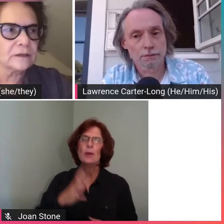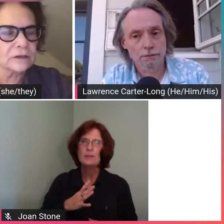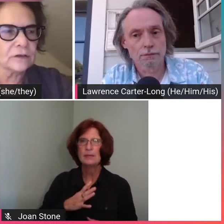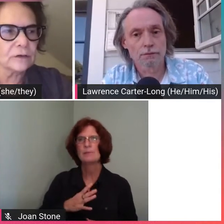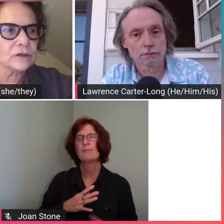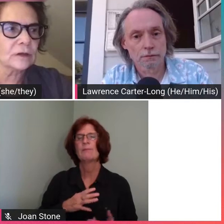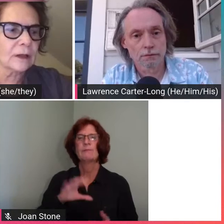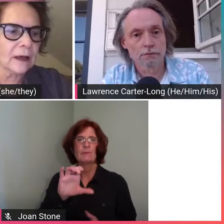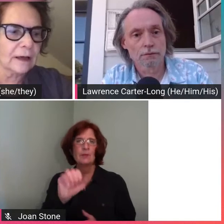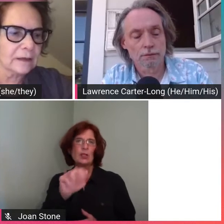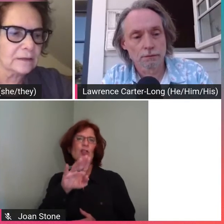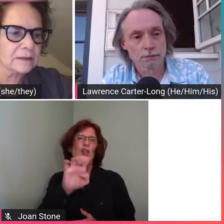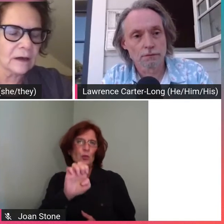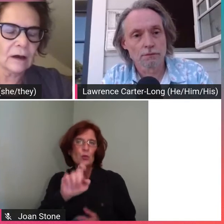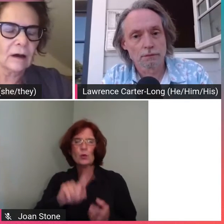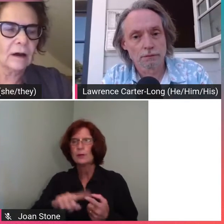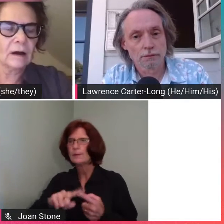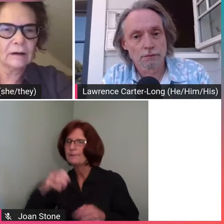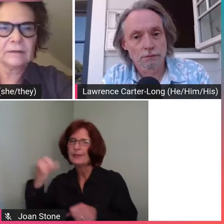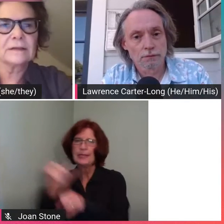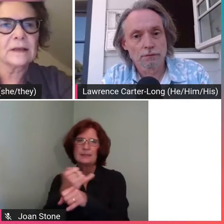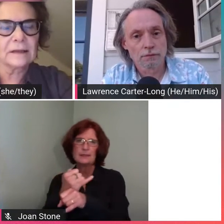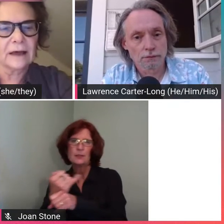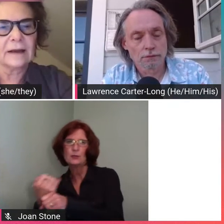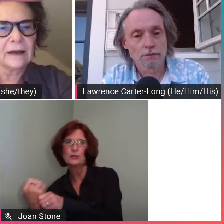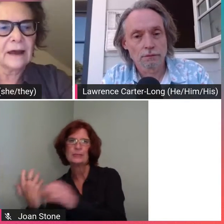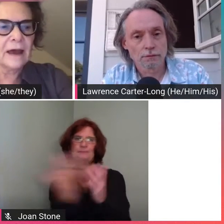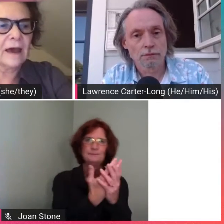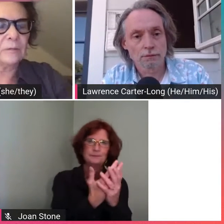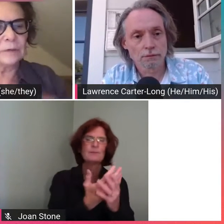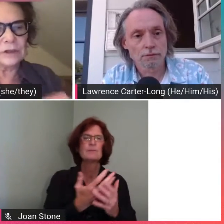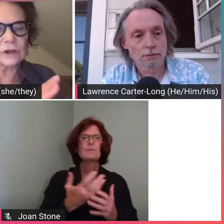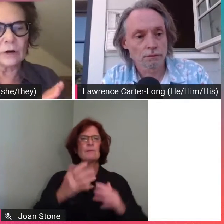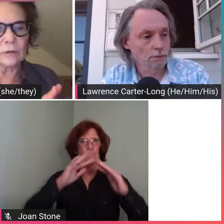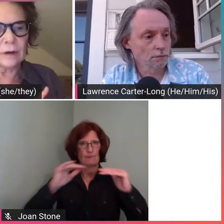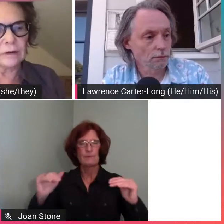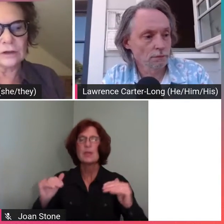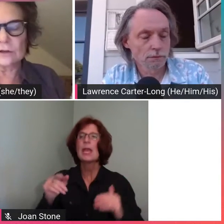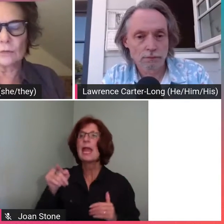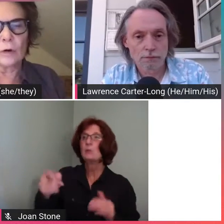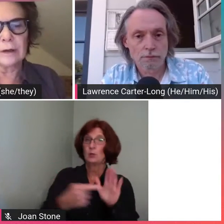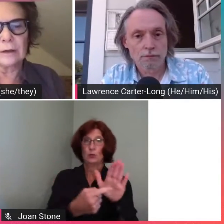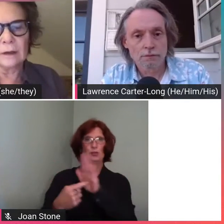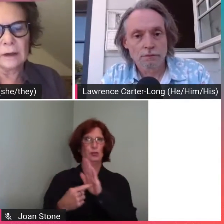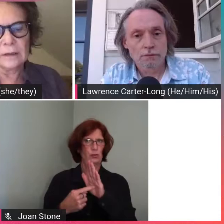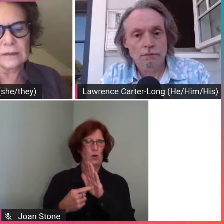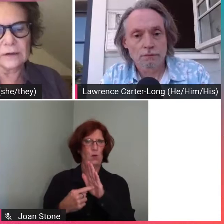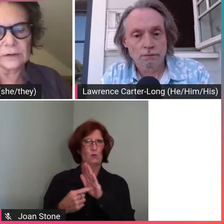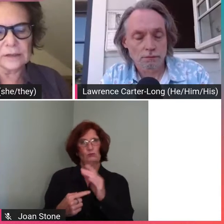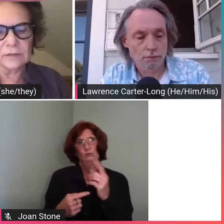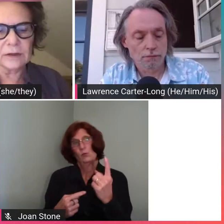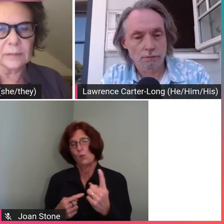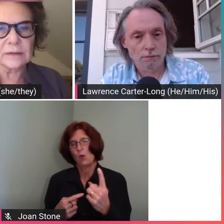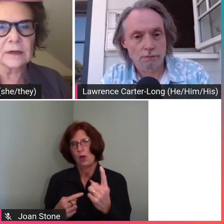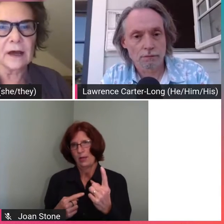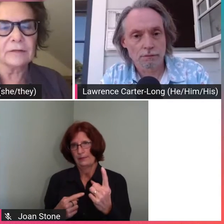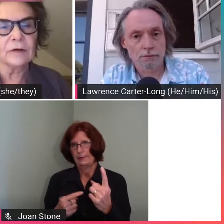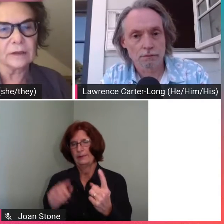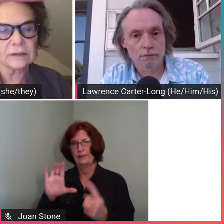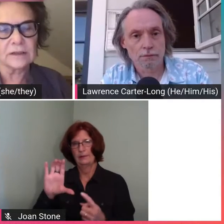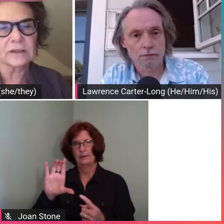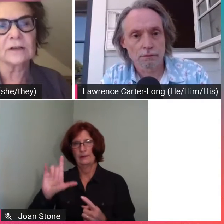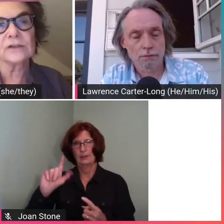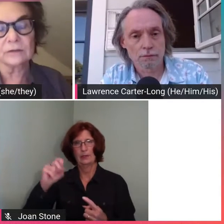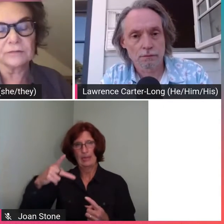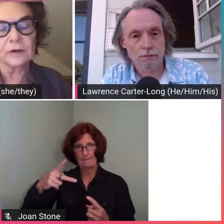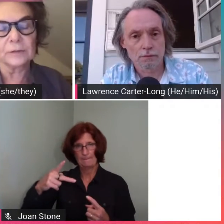kill, institutionalize, things like that. And we would show just one series of clips and have an